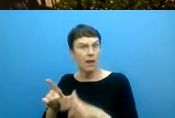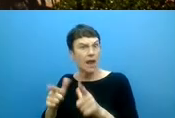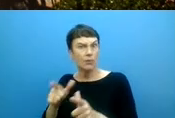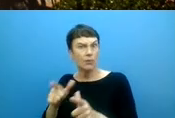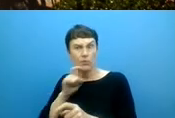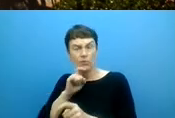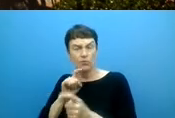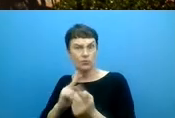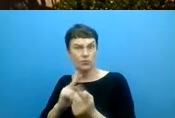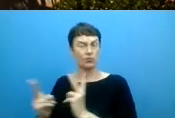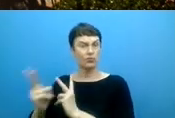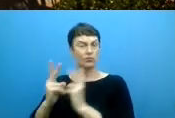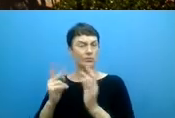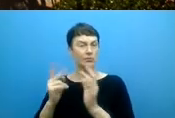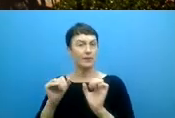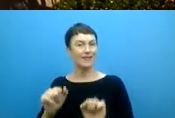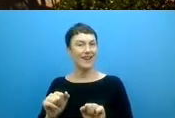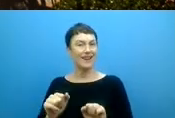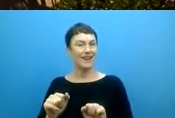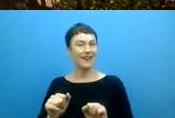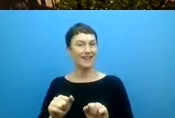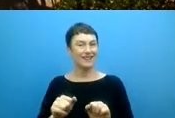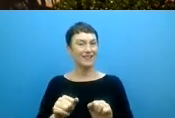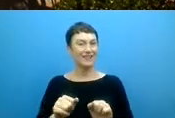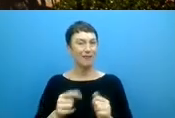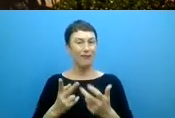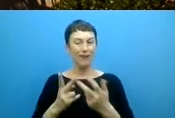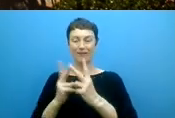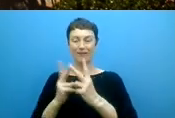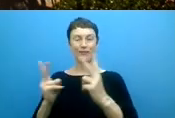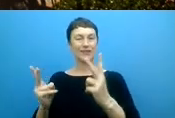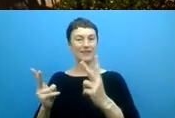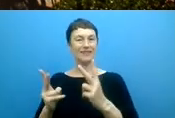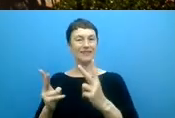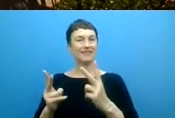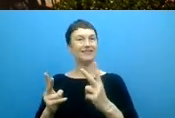to approach multilingualism honors the